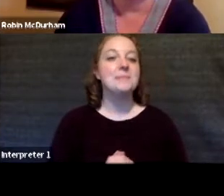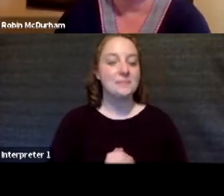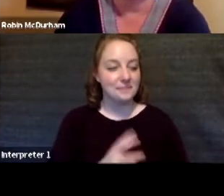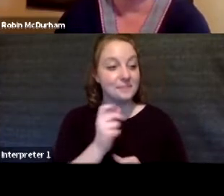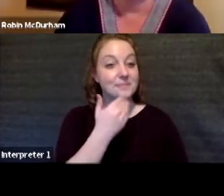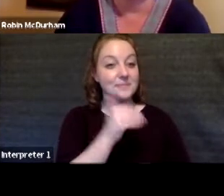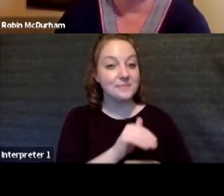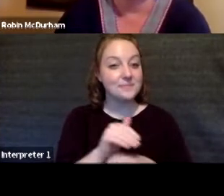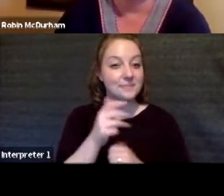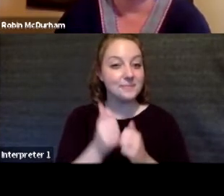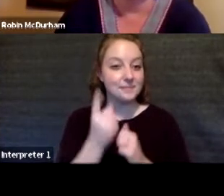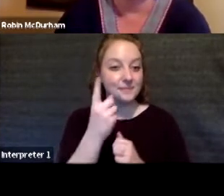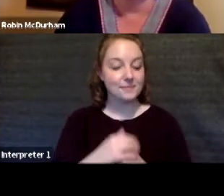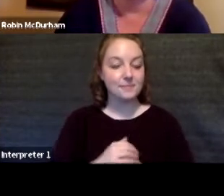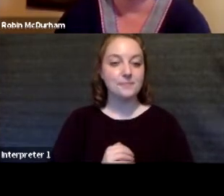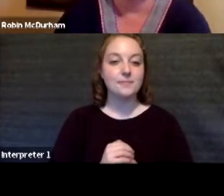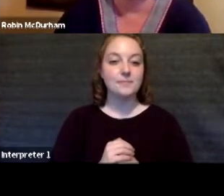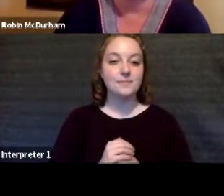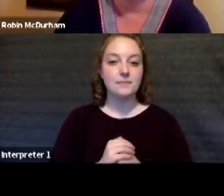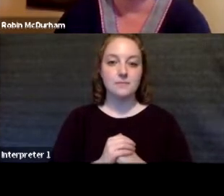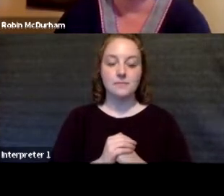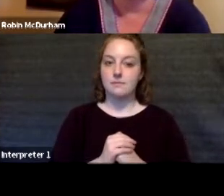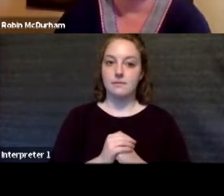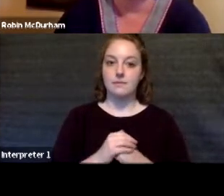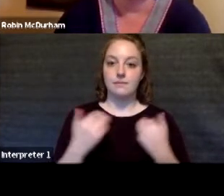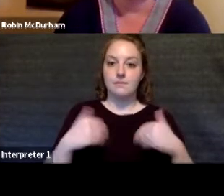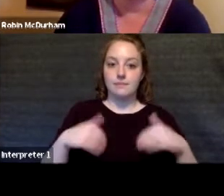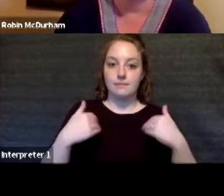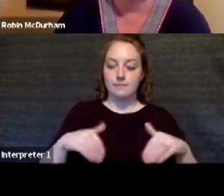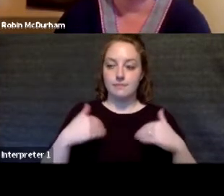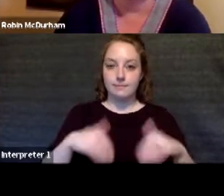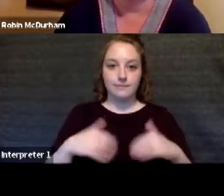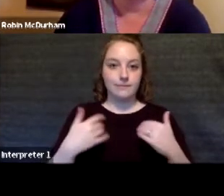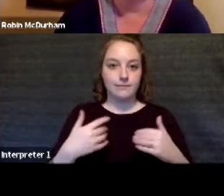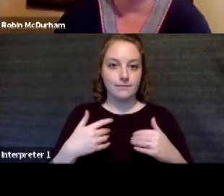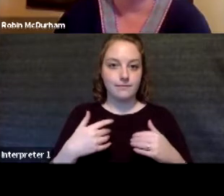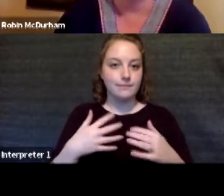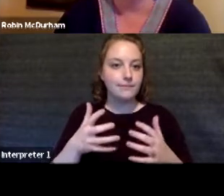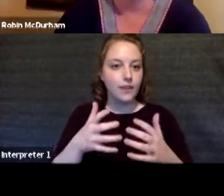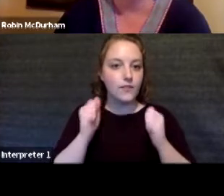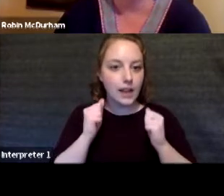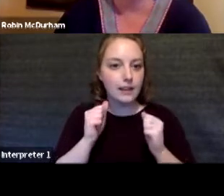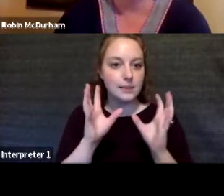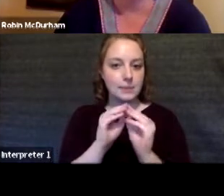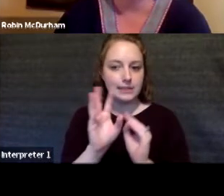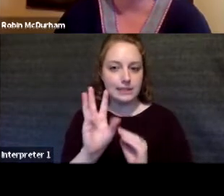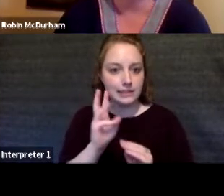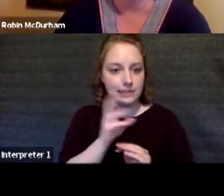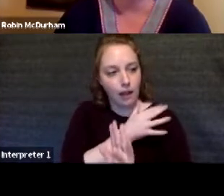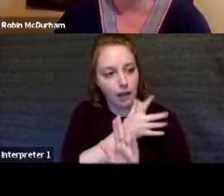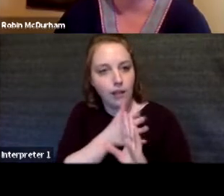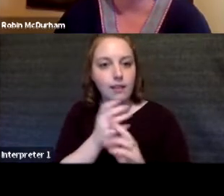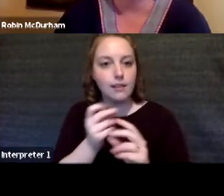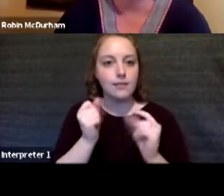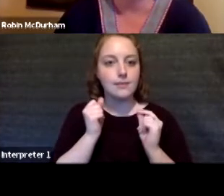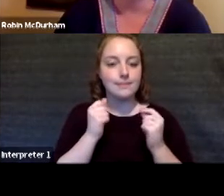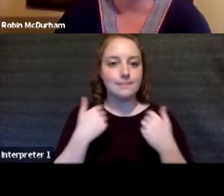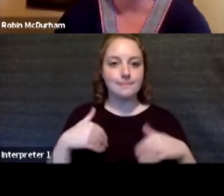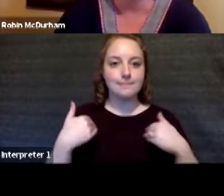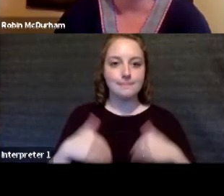everyone. It's hard to believe we're already to meeting six. It has been going by quickly, I think.